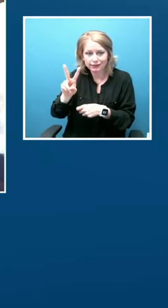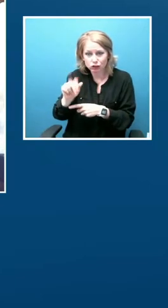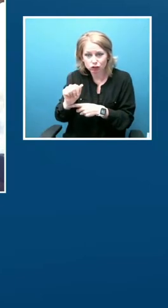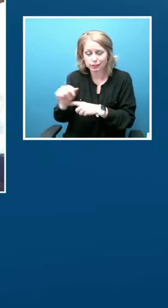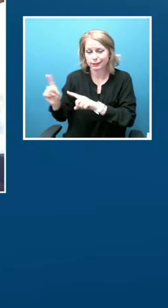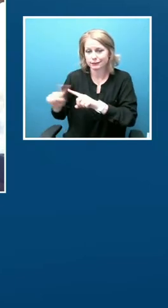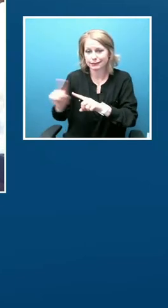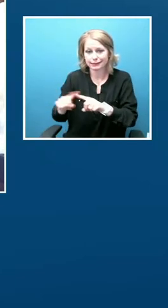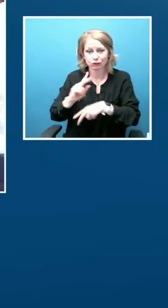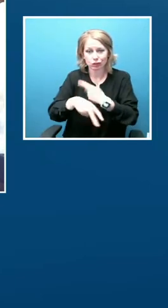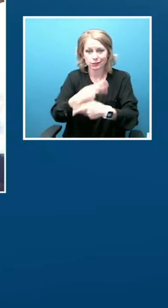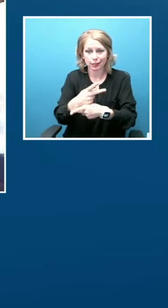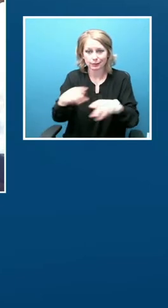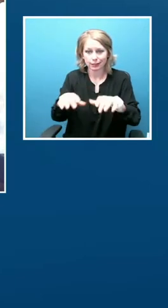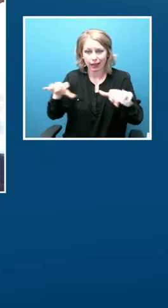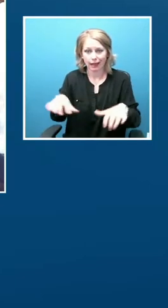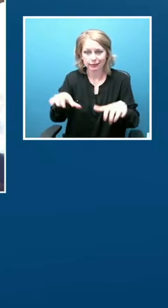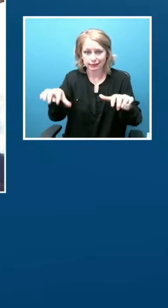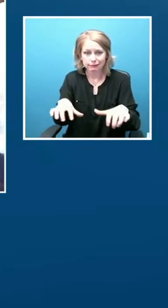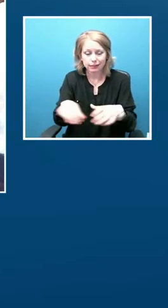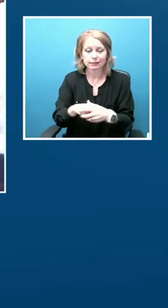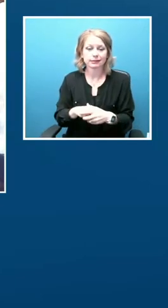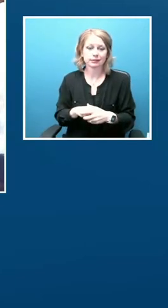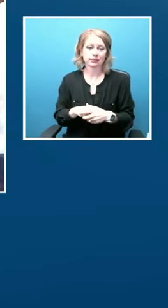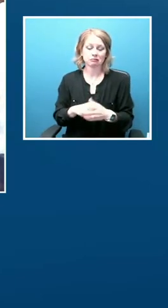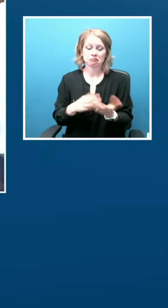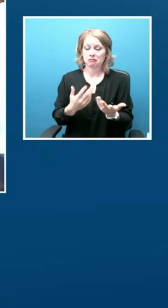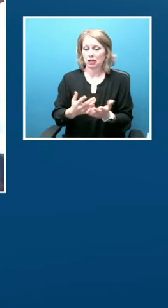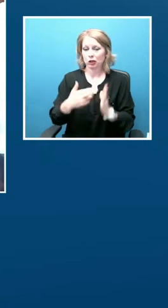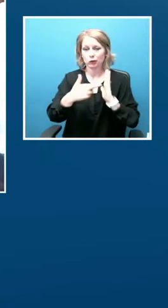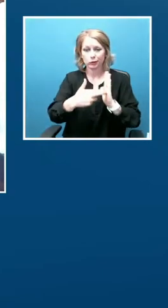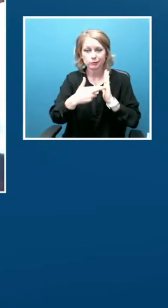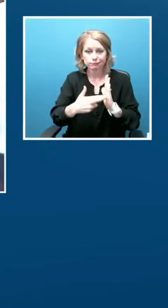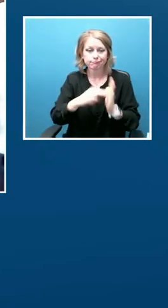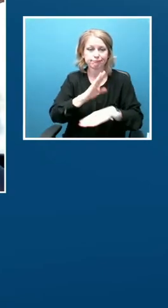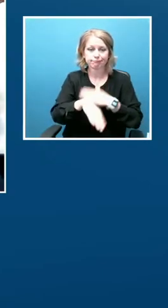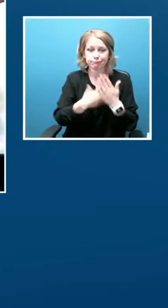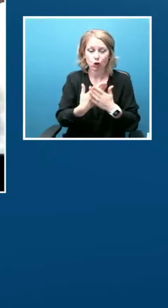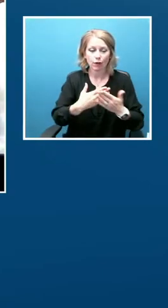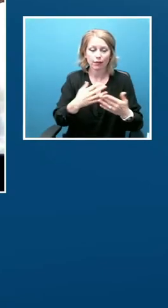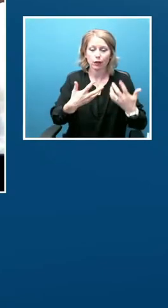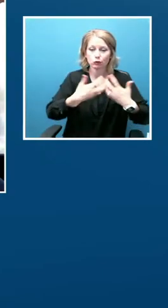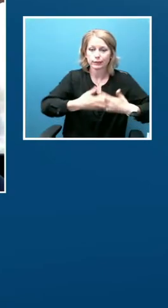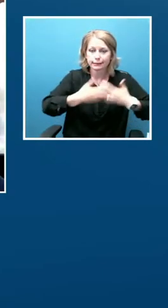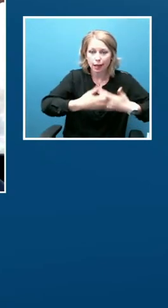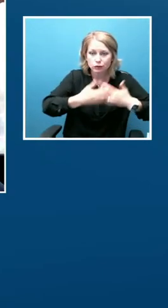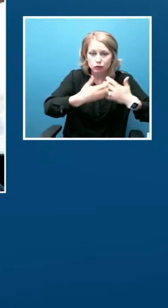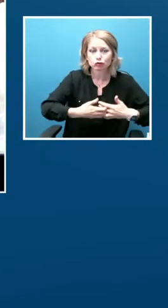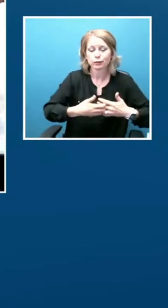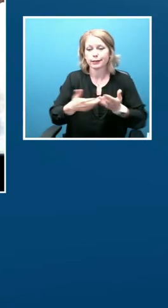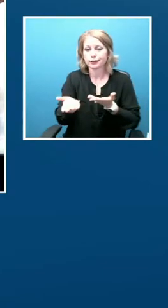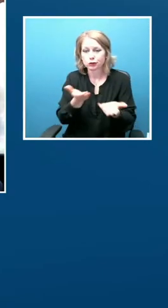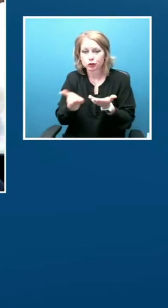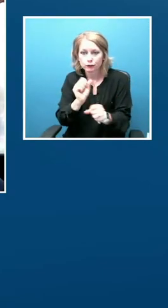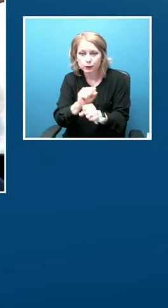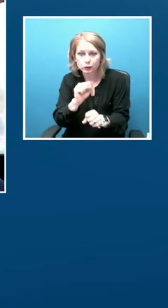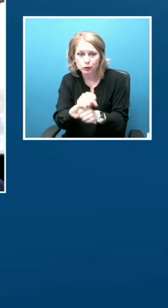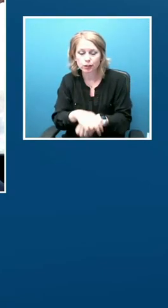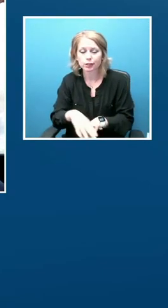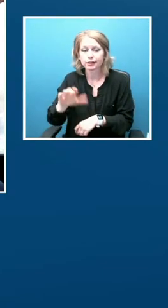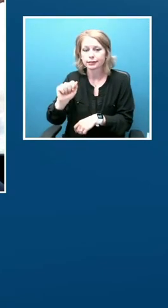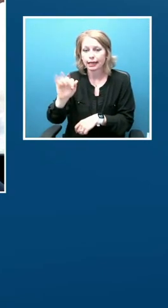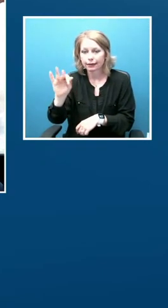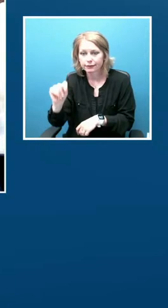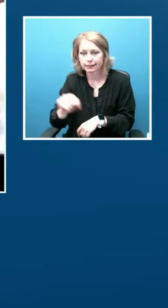activities. I've represented all the industrial, all the building trades, the service workers, AFT, the